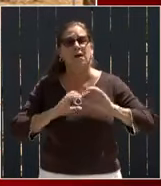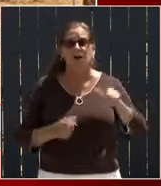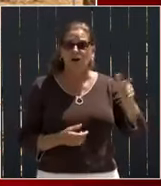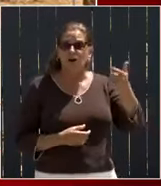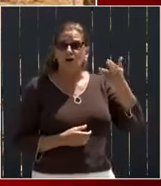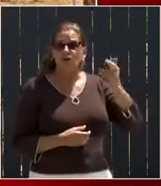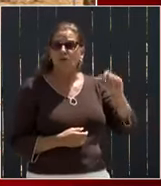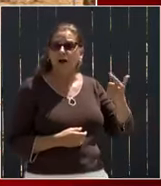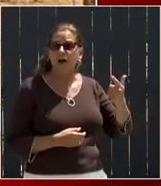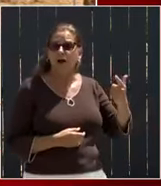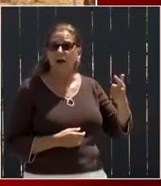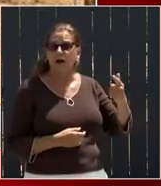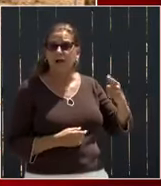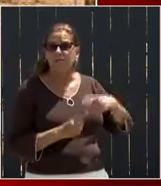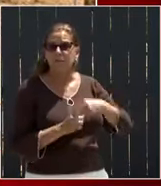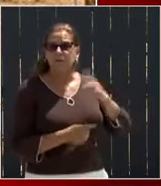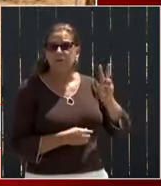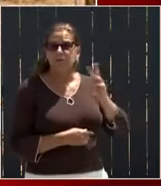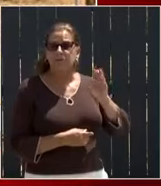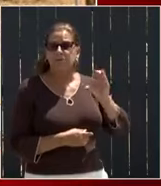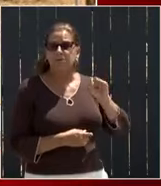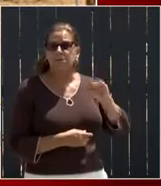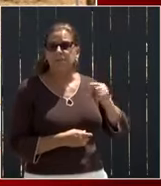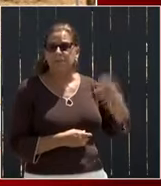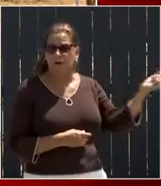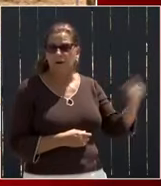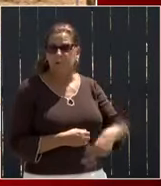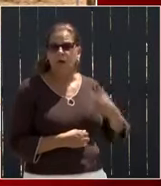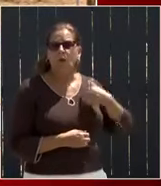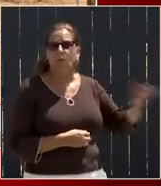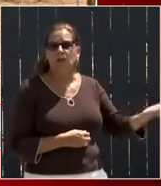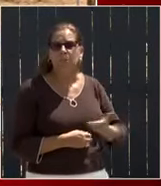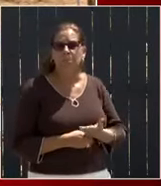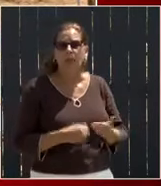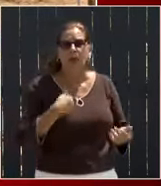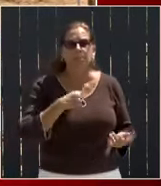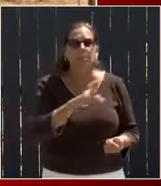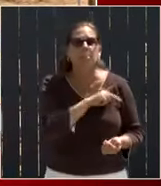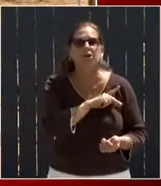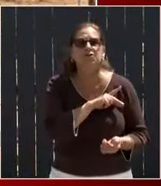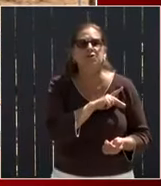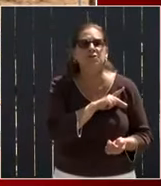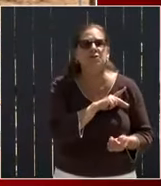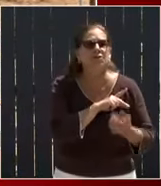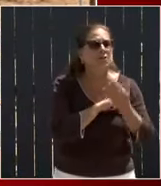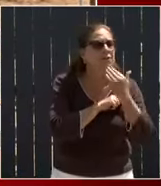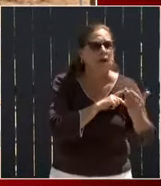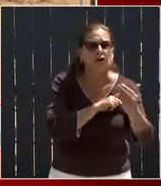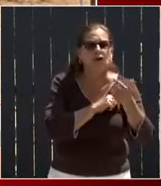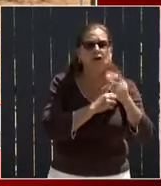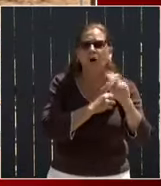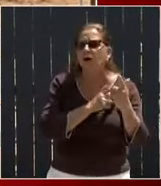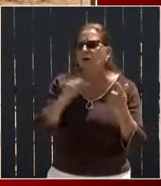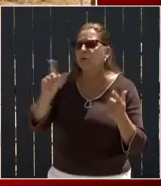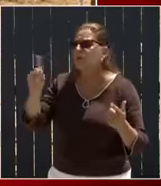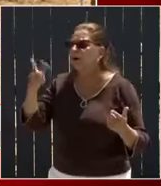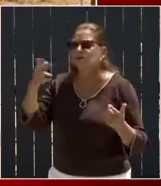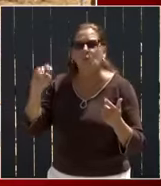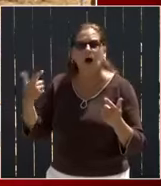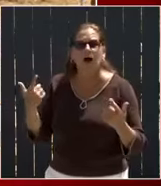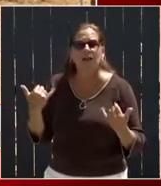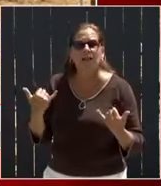and introduce the rest of our guests. But I wanted to say, where's Brett? Did I say Greg? Brett. And the Councilmember McDuffie is here. Give